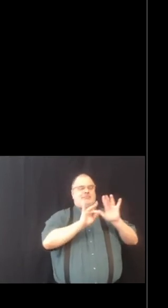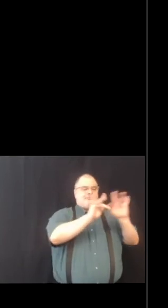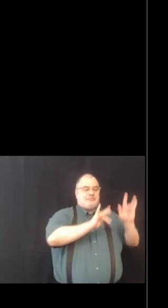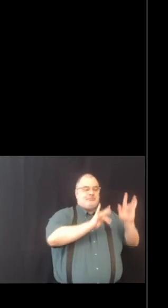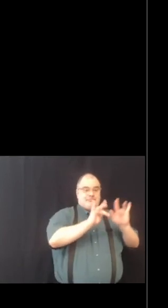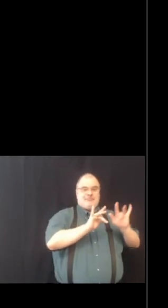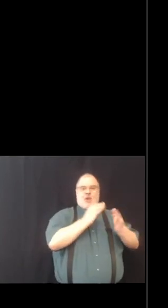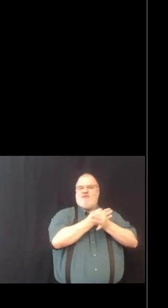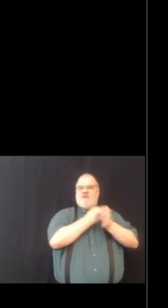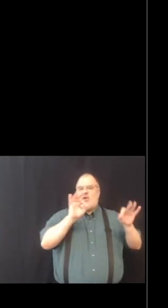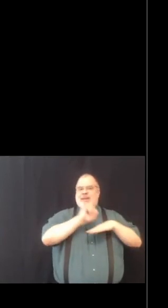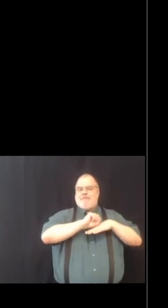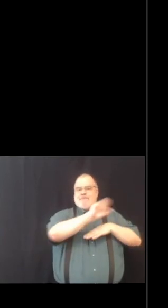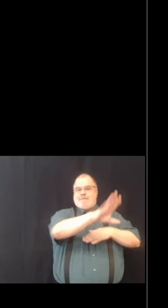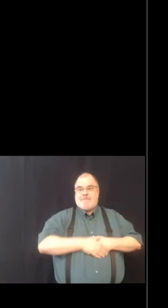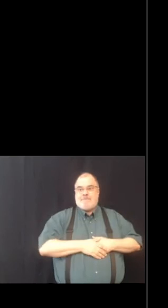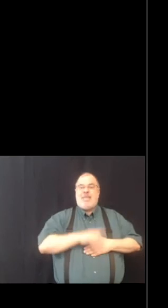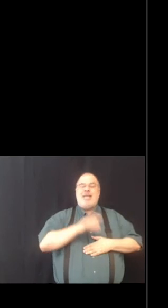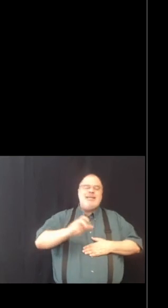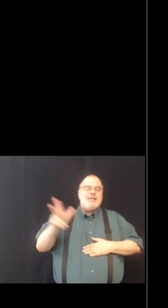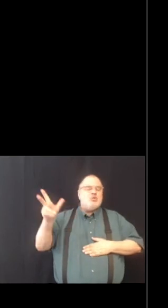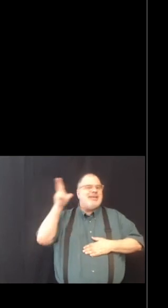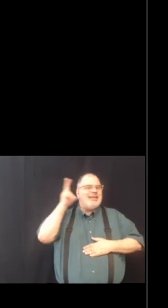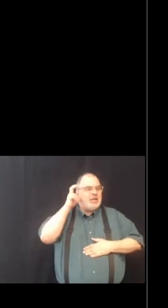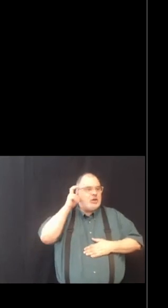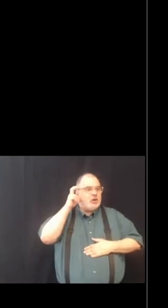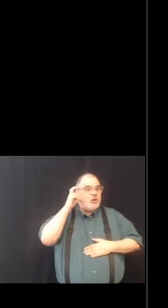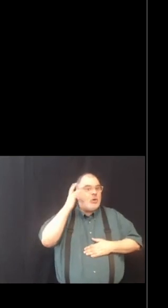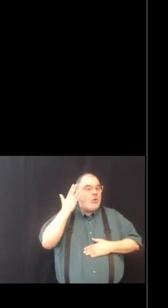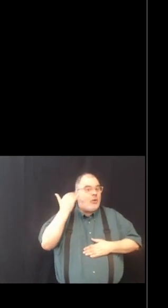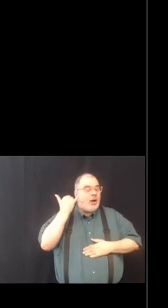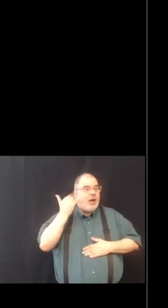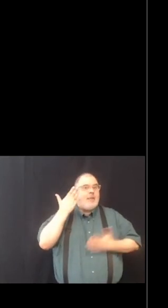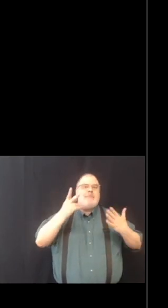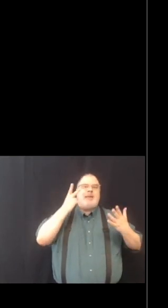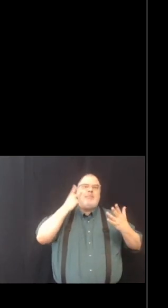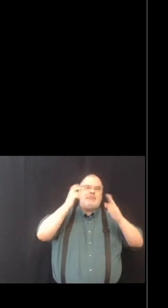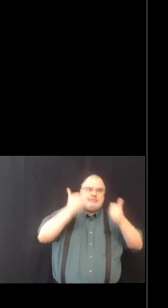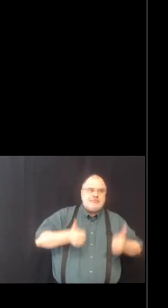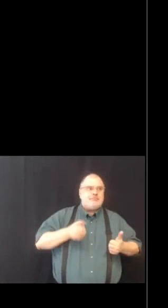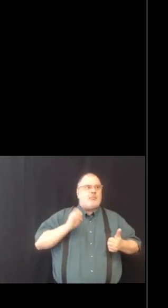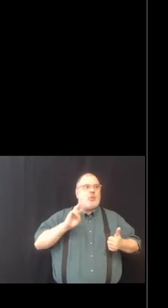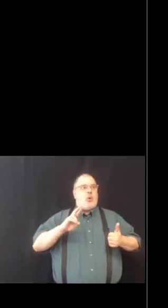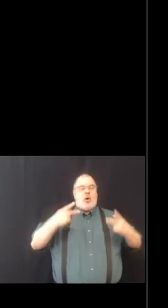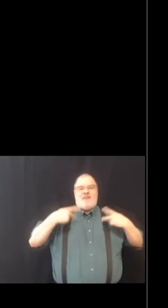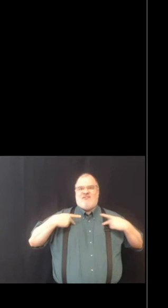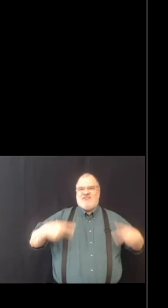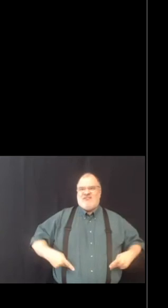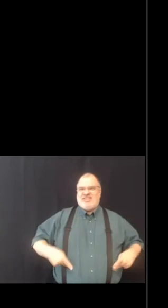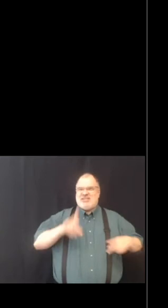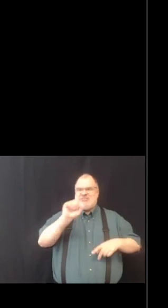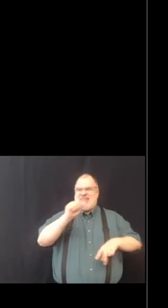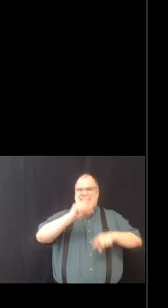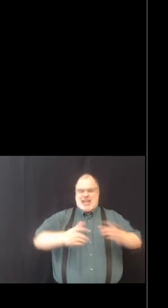free, to people who need to hear their reading because of a visual or physical disability that makes it difficult to hold